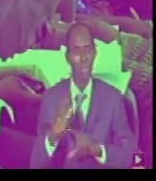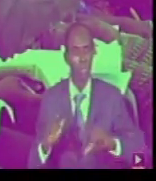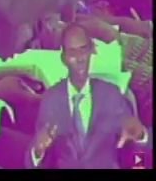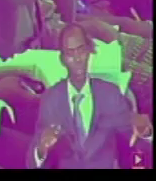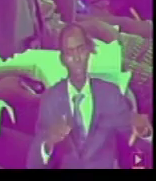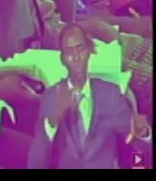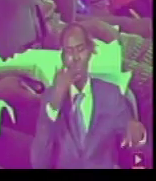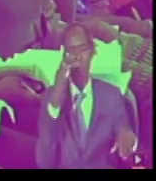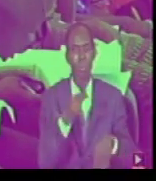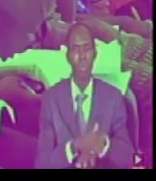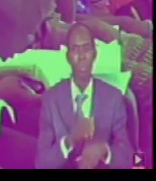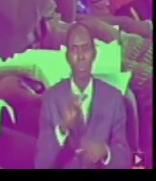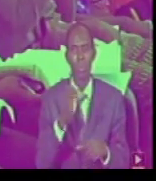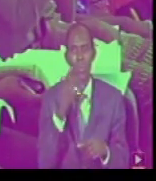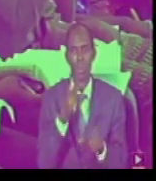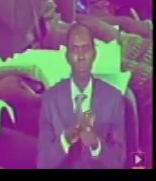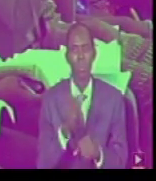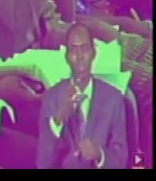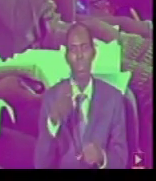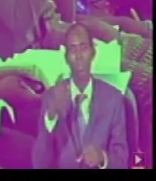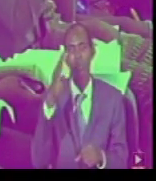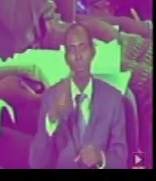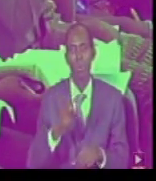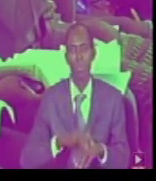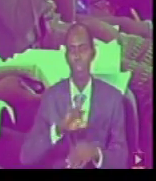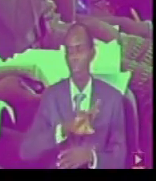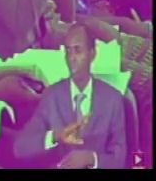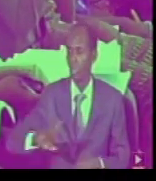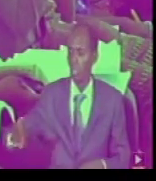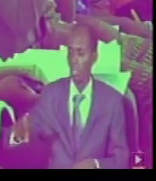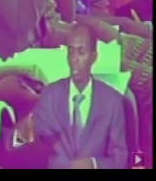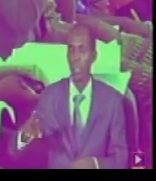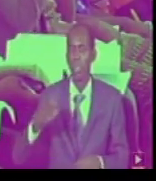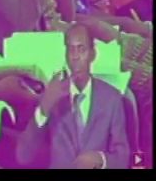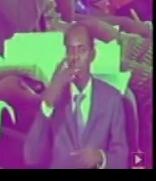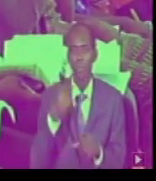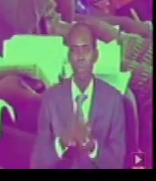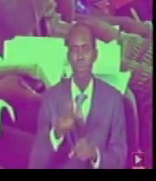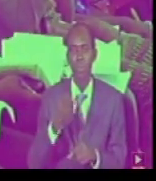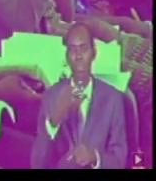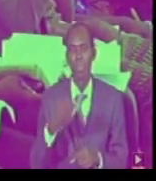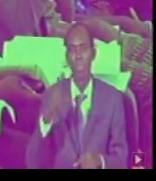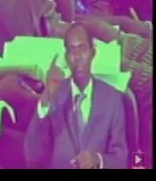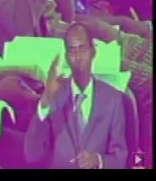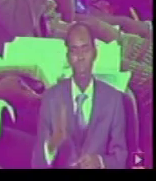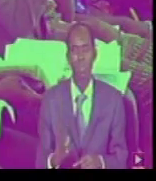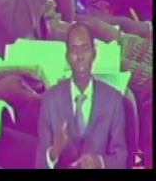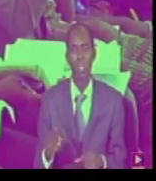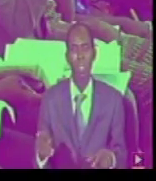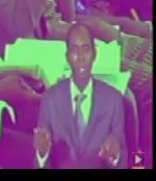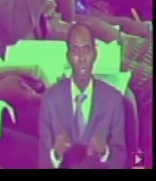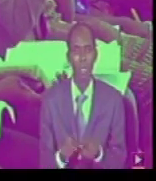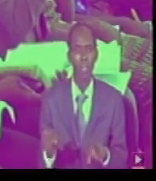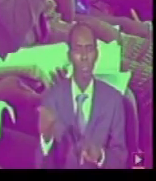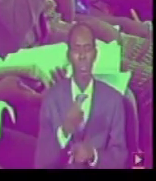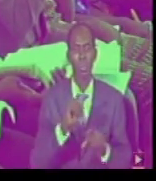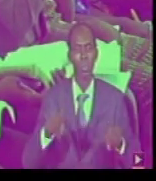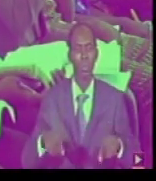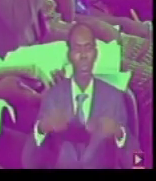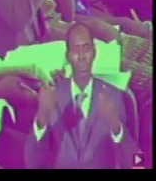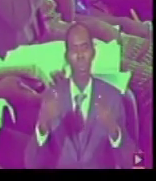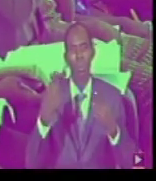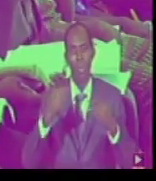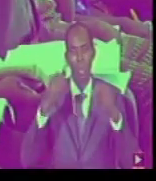promises of God. On your right, the promises of God. As you go, the power